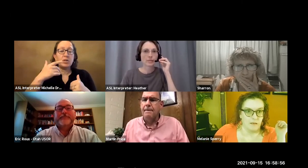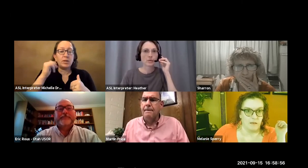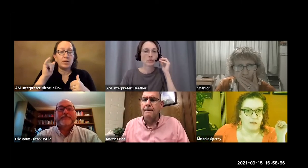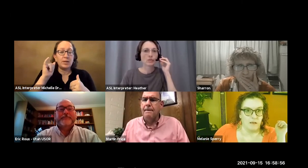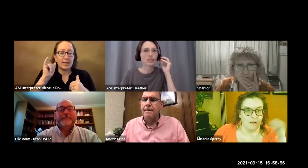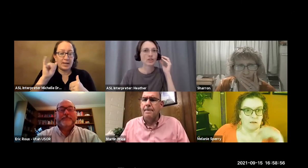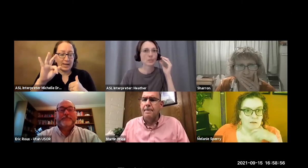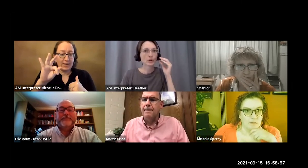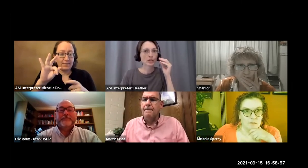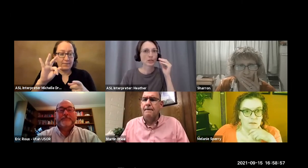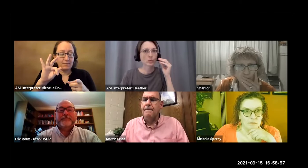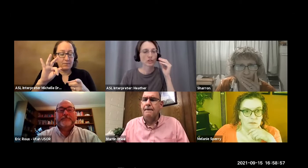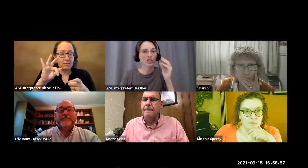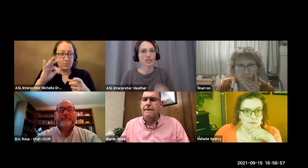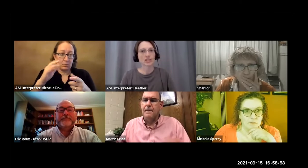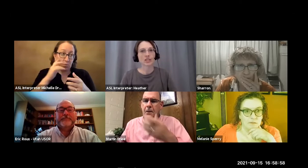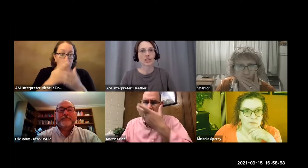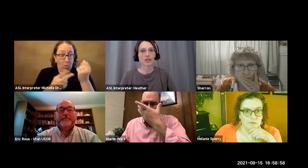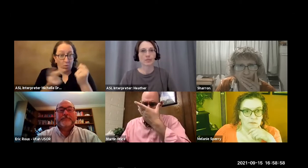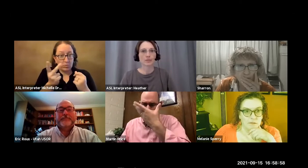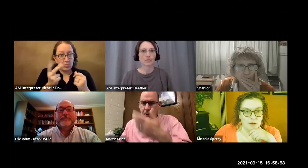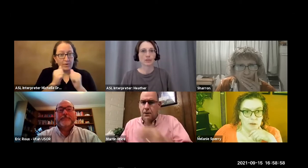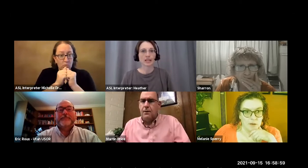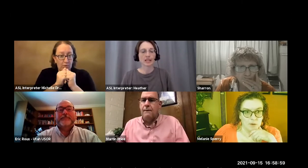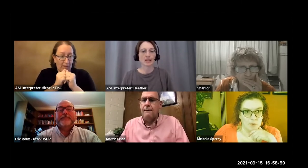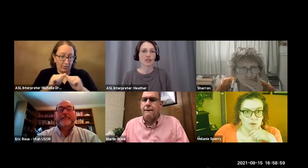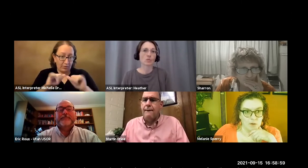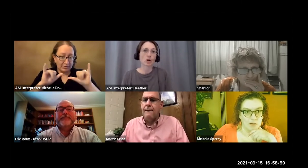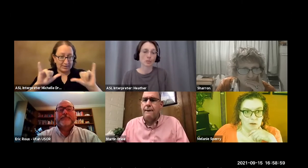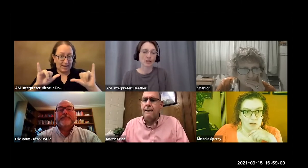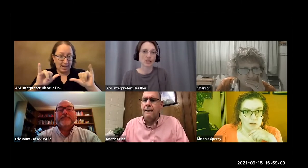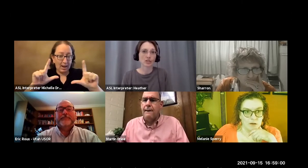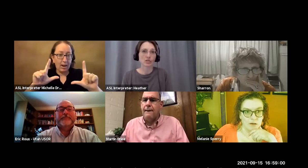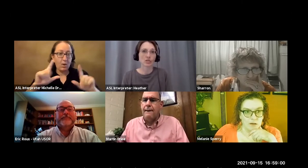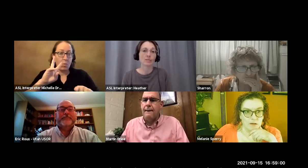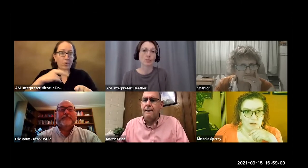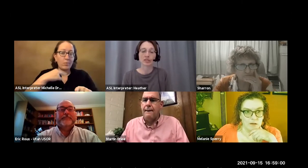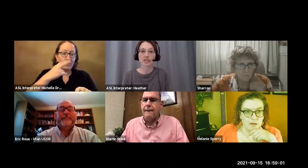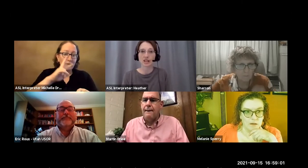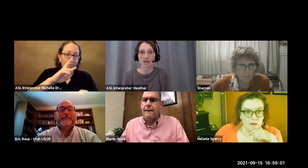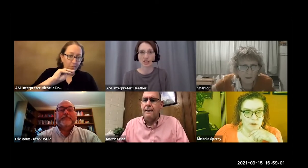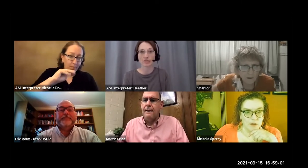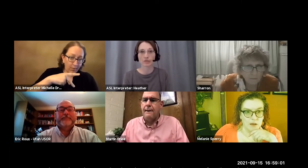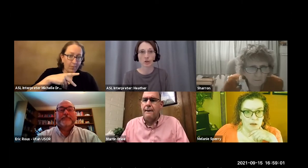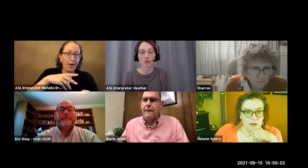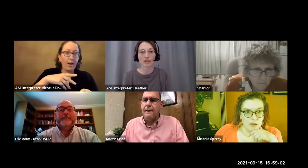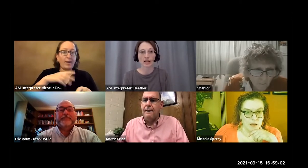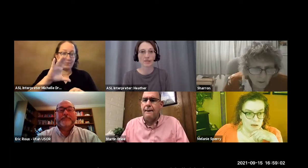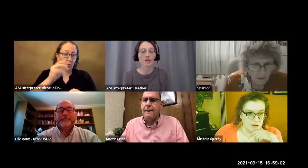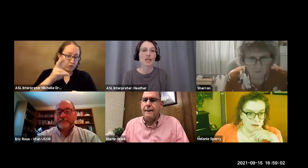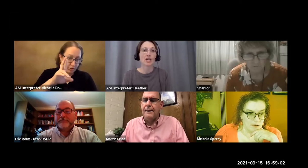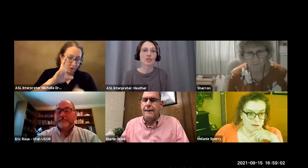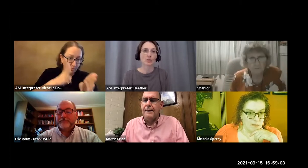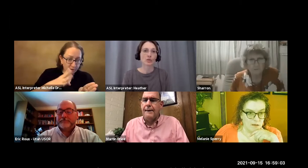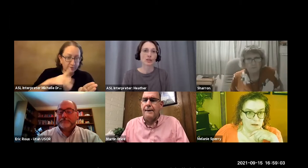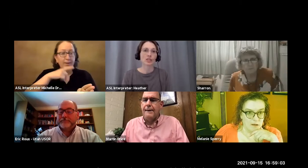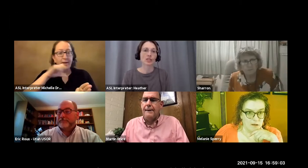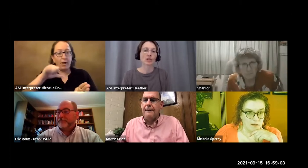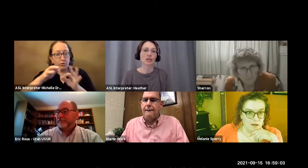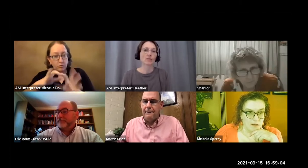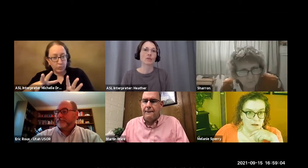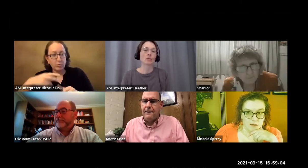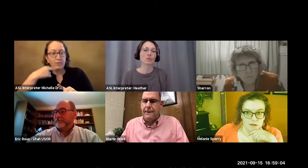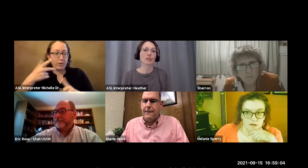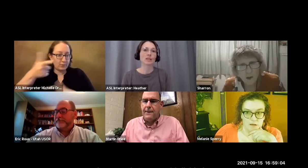So the interpreters were just we're hoping to both stay on for the whole time so